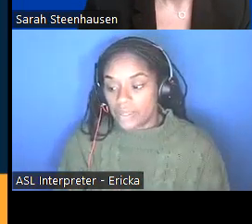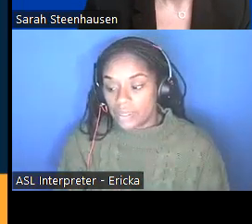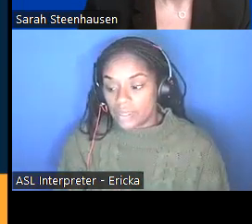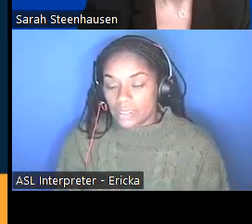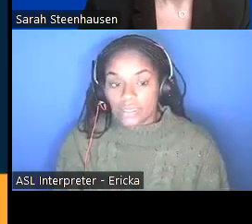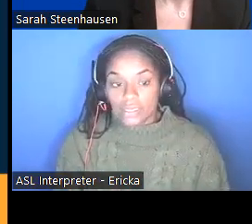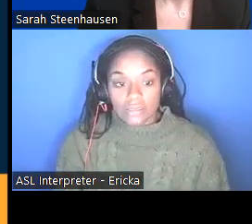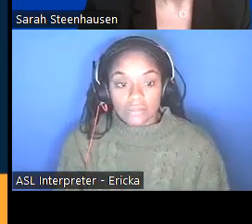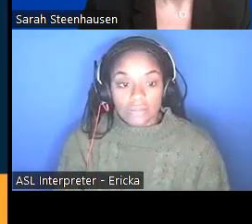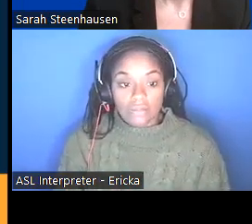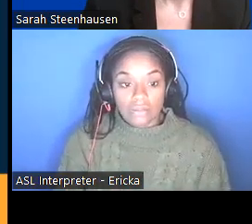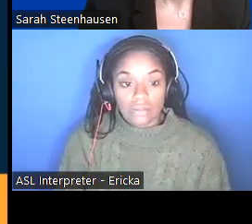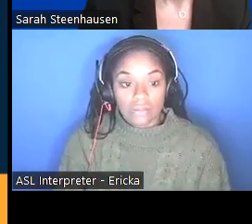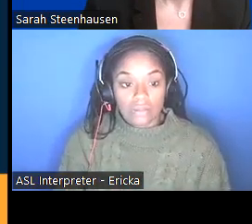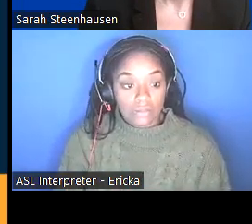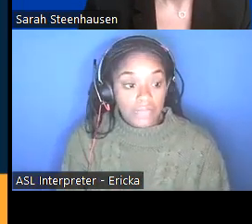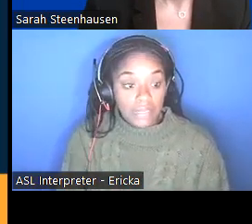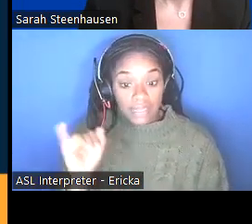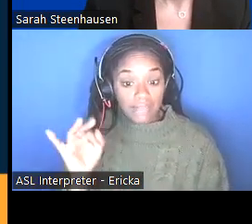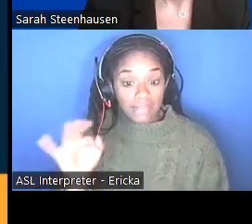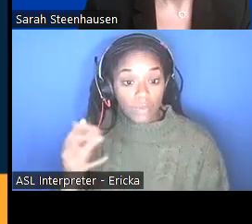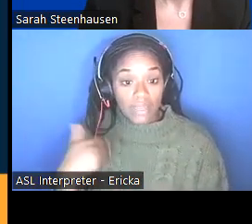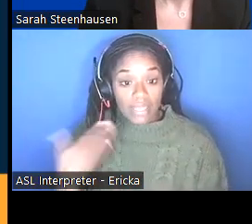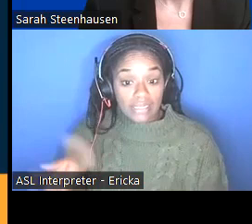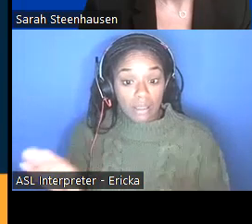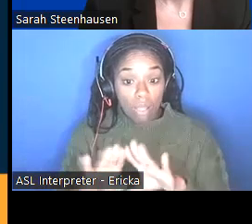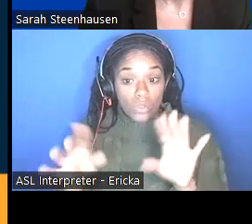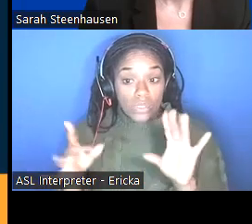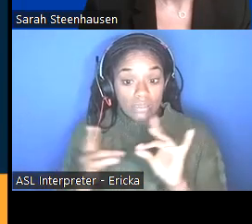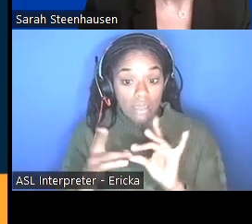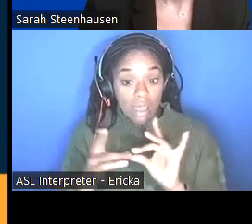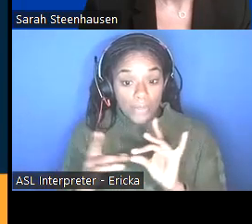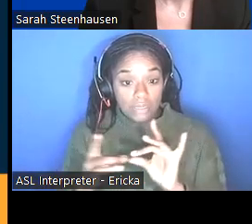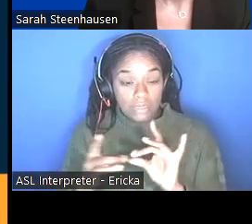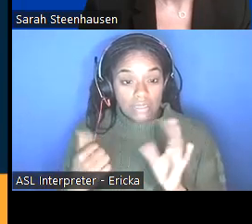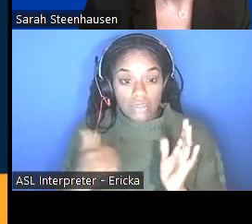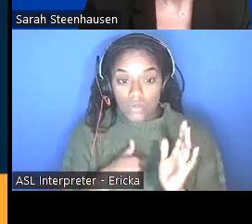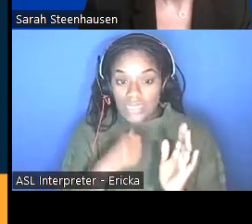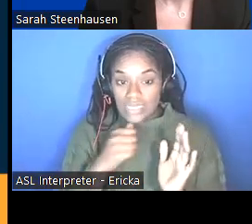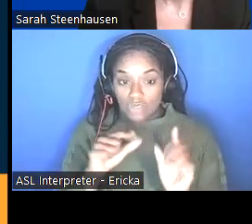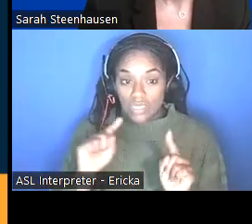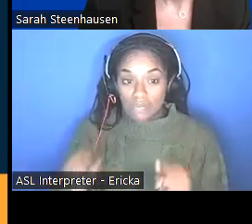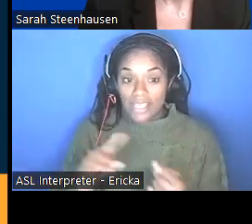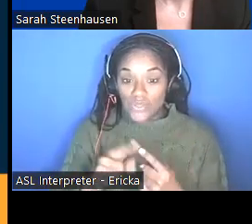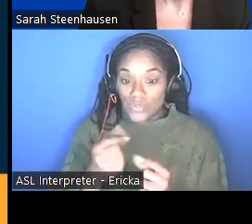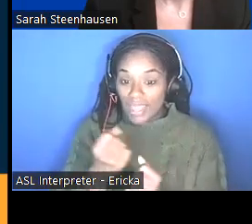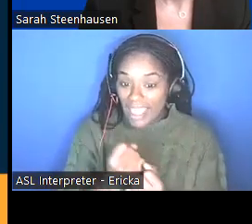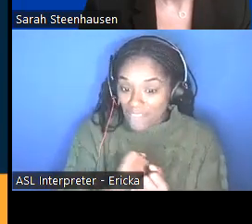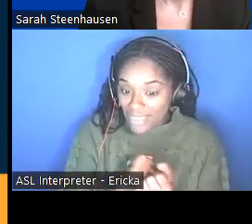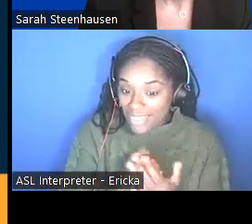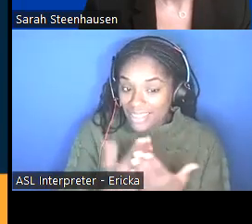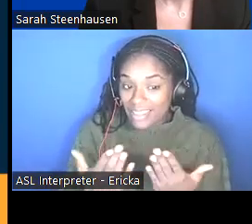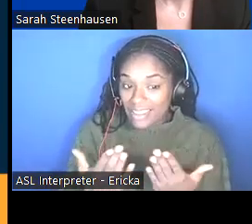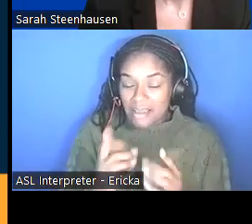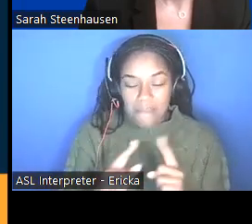At this point, we will, if anybody has closing thoughts, we didn't respond to everything, but let